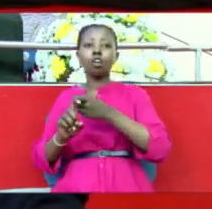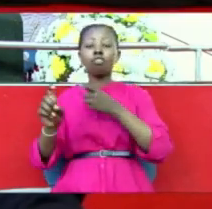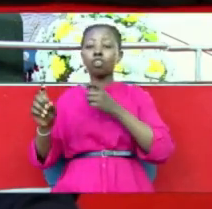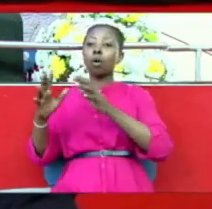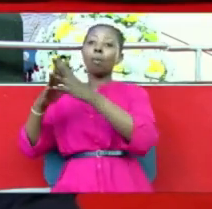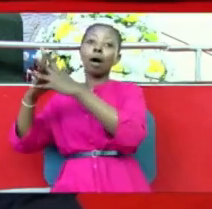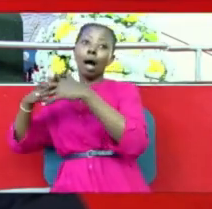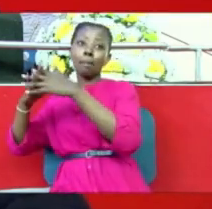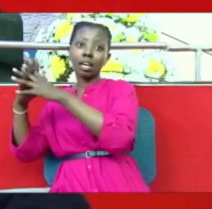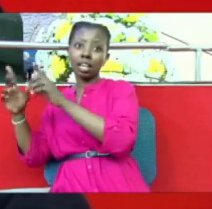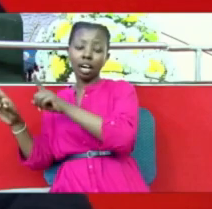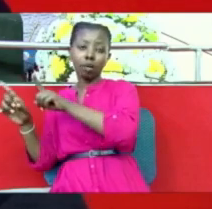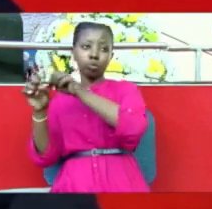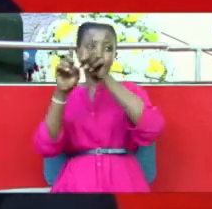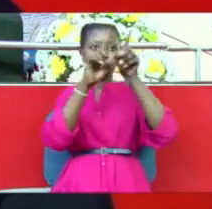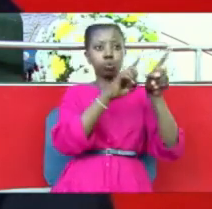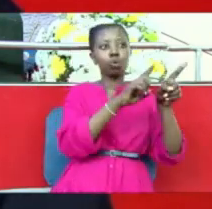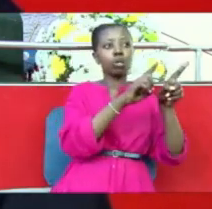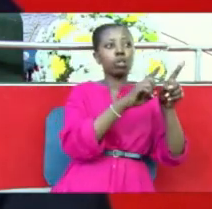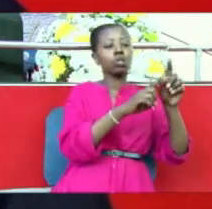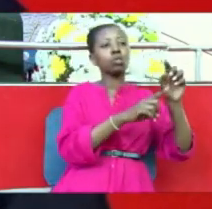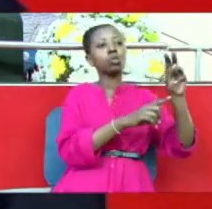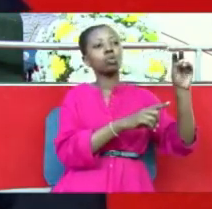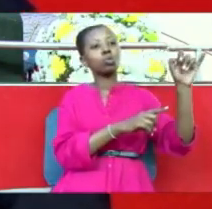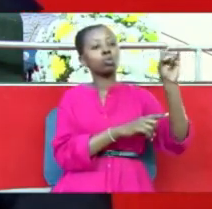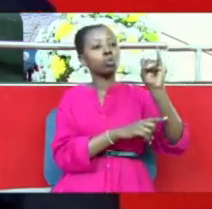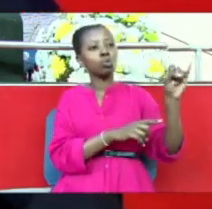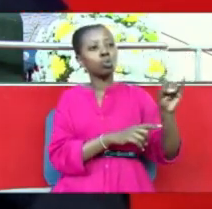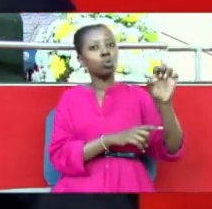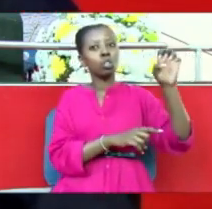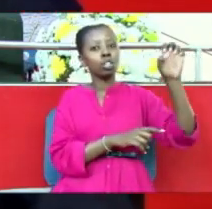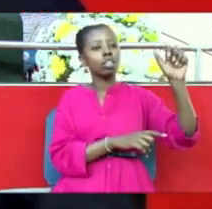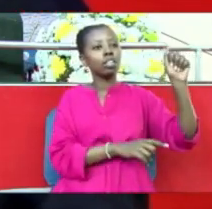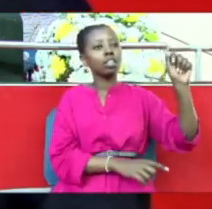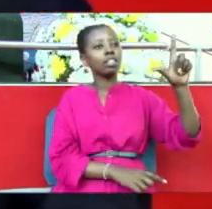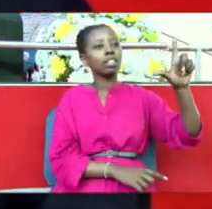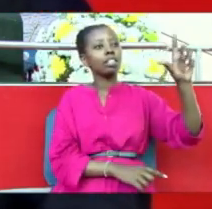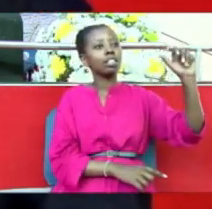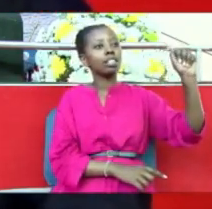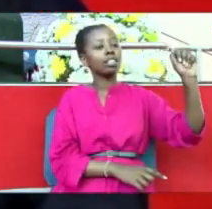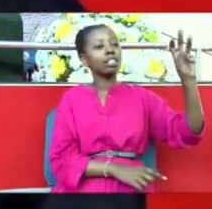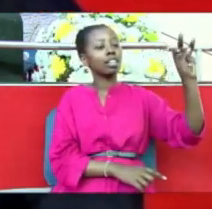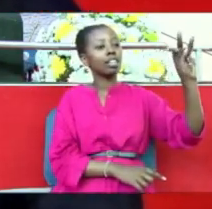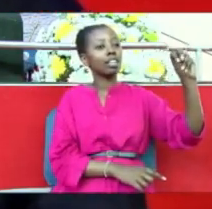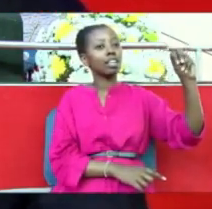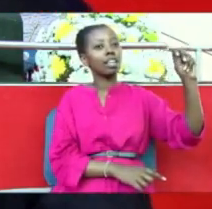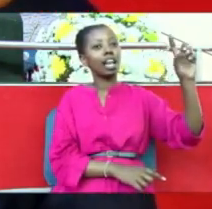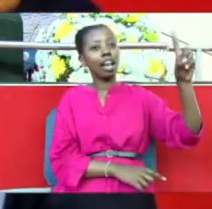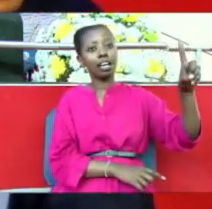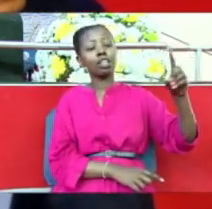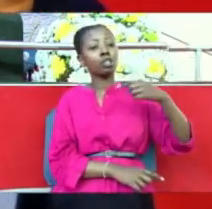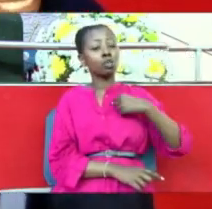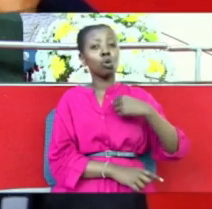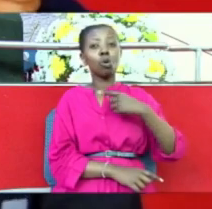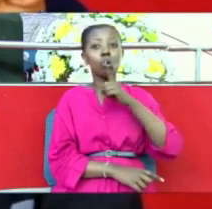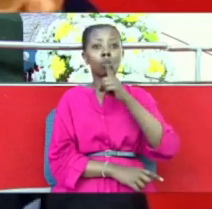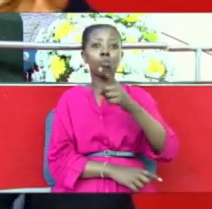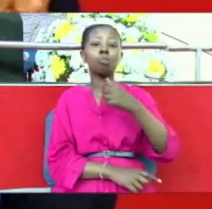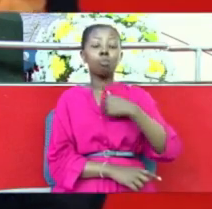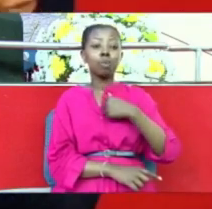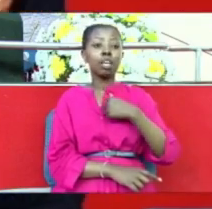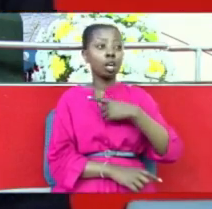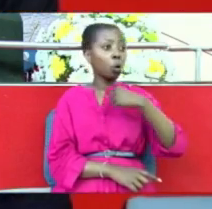pitia route nyingine, wakapita route nyingine. Sasa si tulienda kuwatembelea. Nikafika wapi? Inchi ya